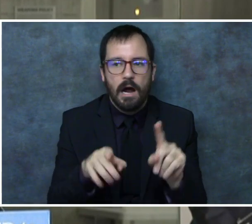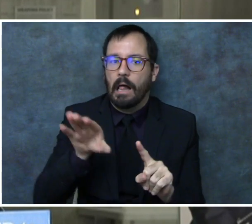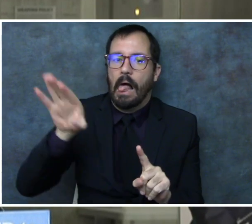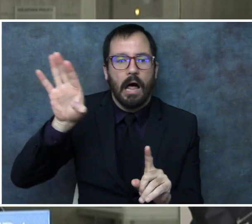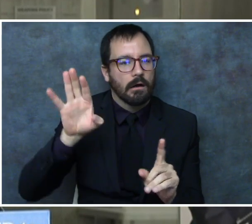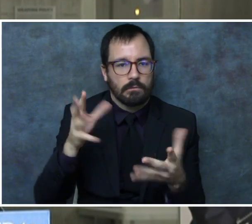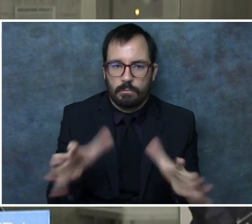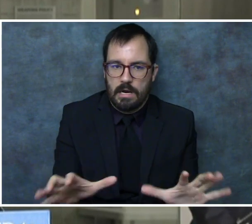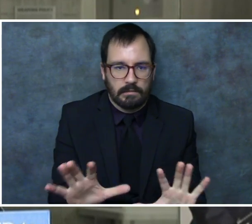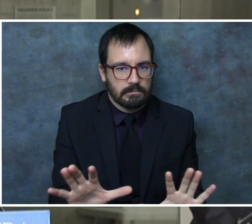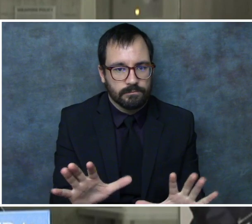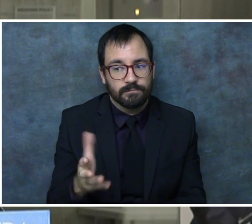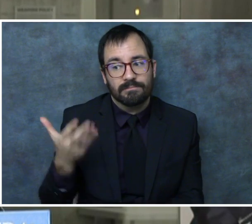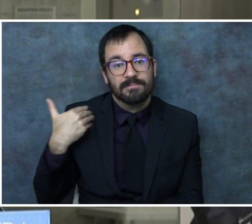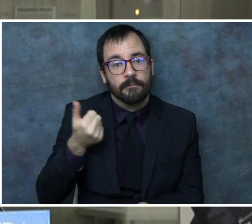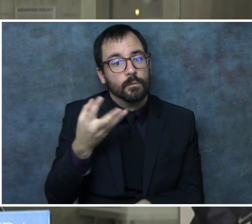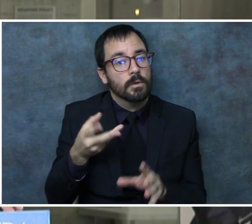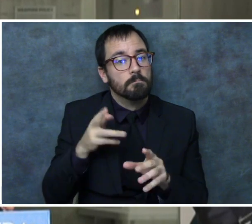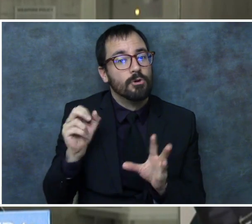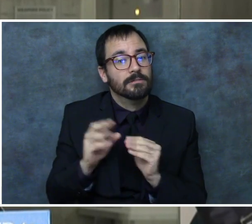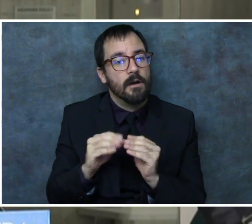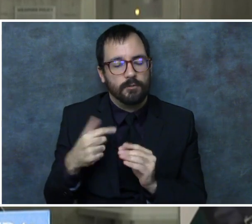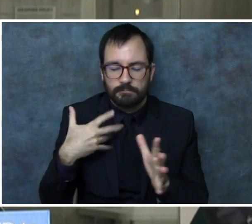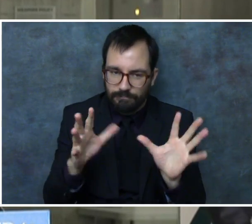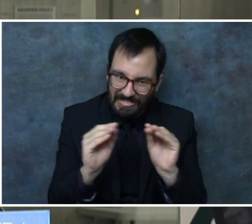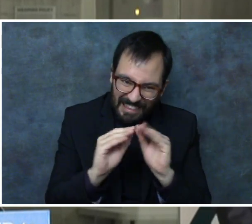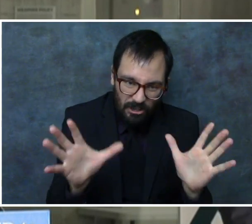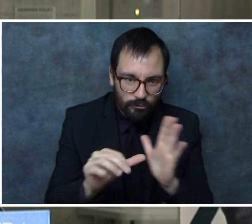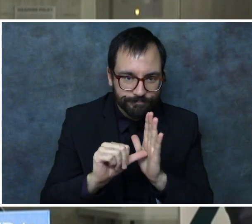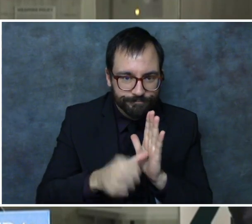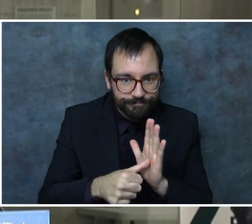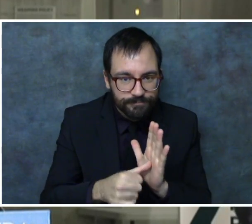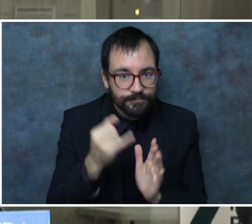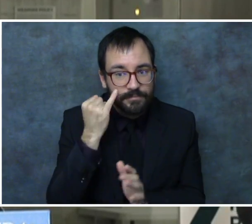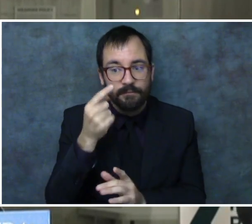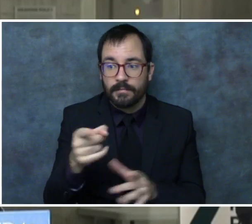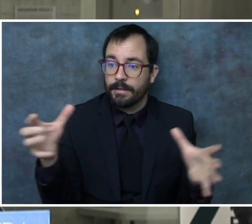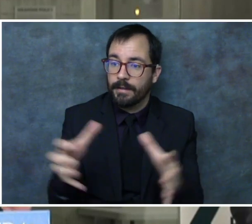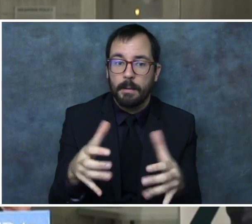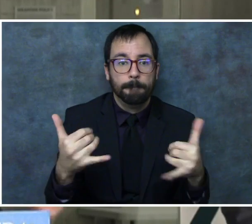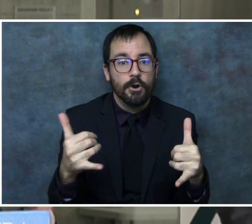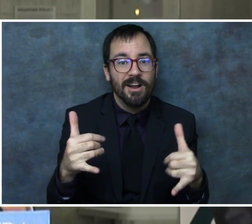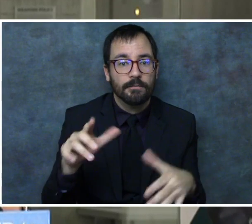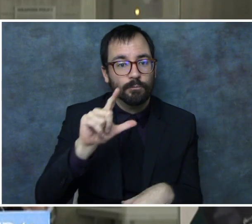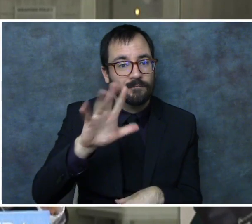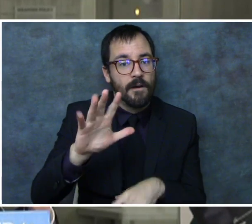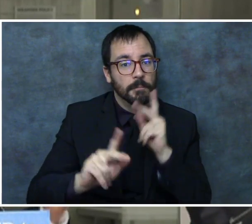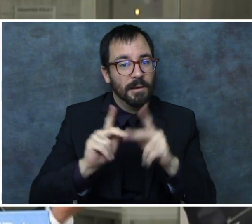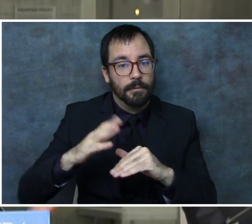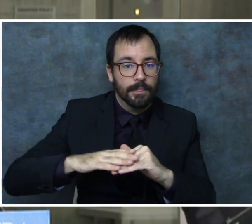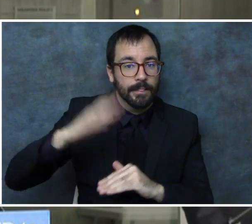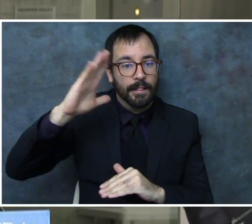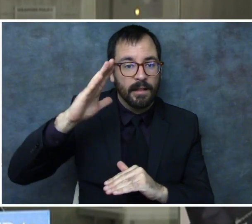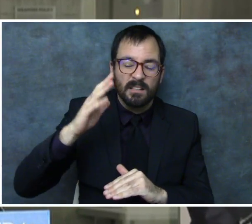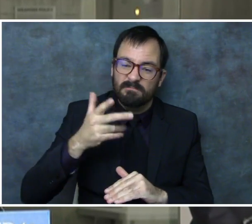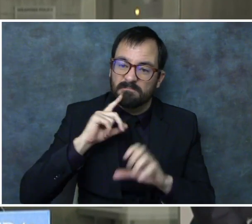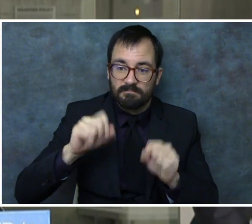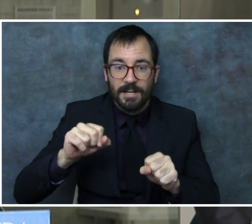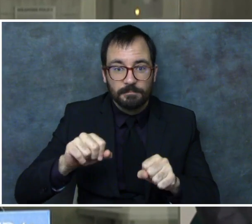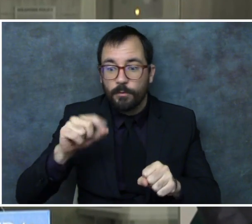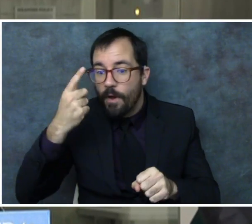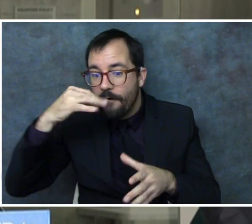party 25 people or more, there's a chance that somebody's a carrier of COVID, and all of a sudden now we have a super spreader